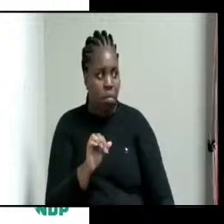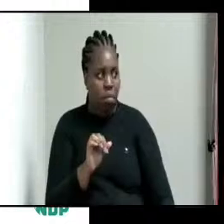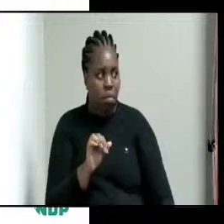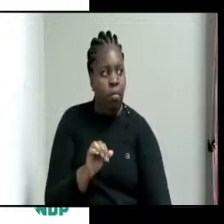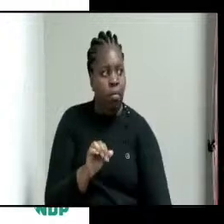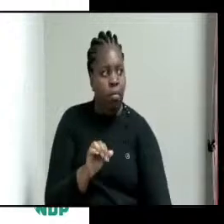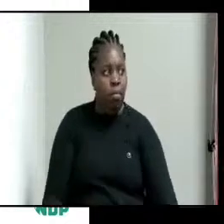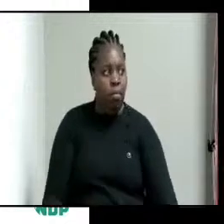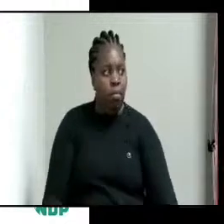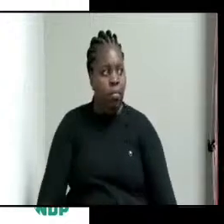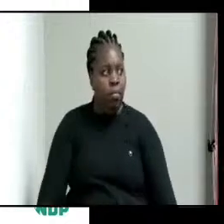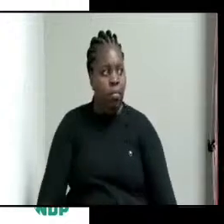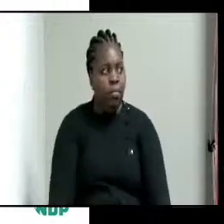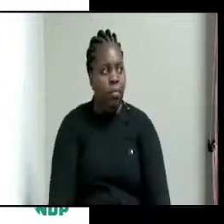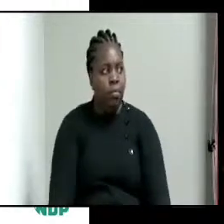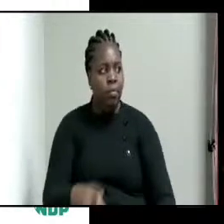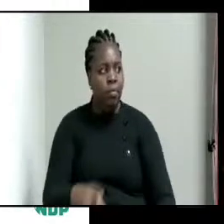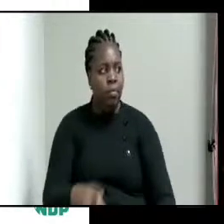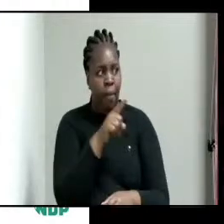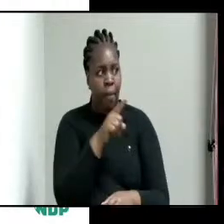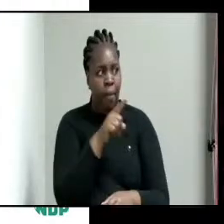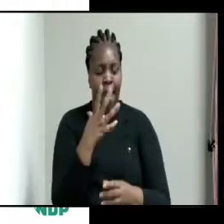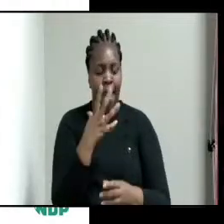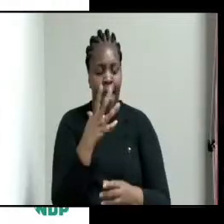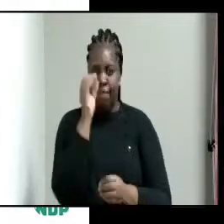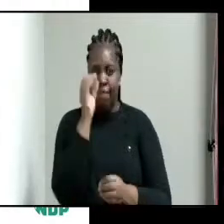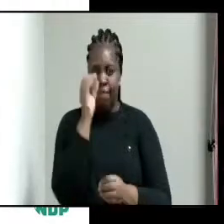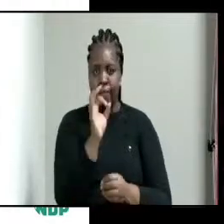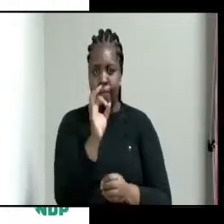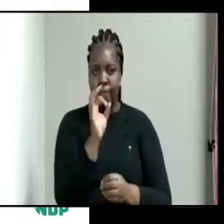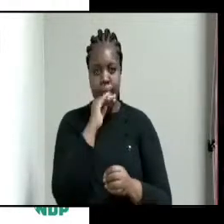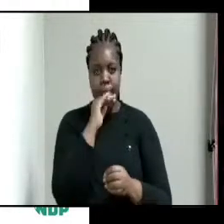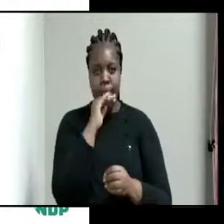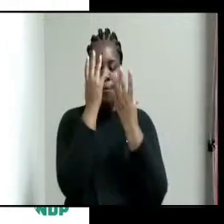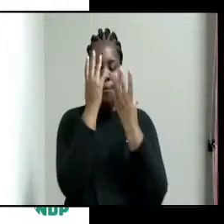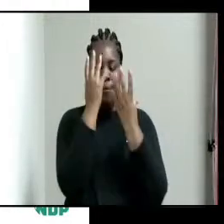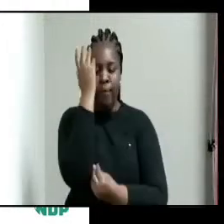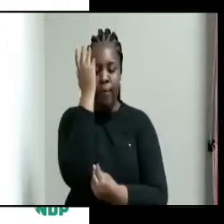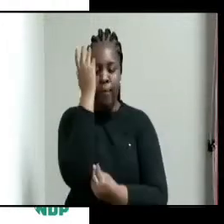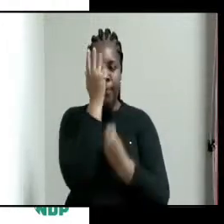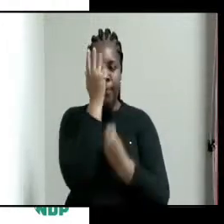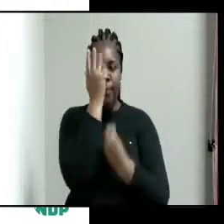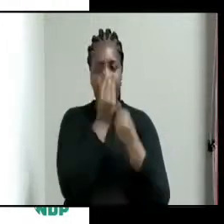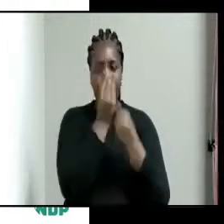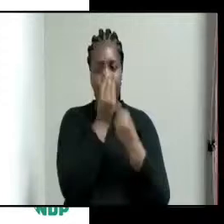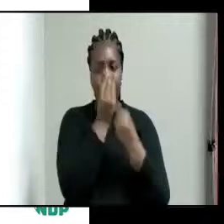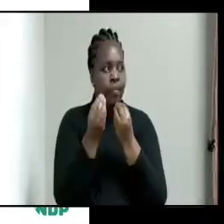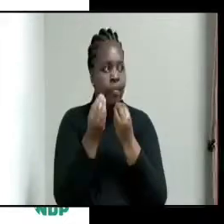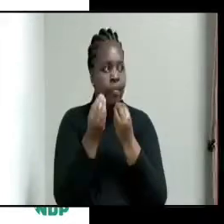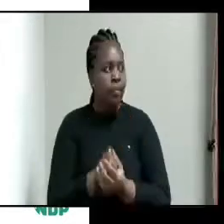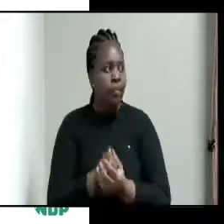high pockets of percentages of multidimensionally poor children.